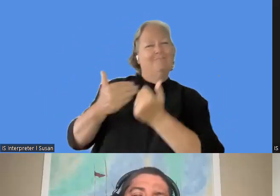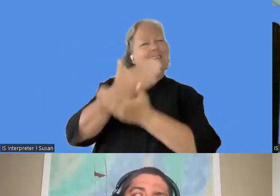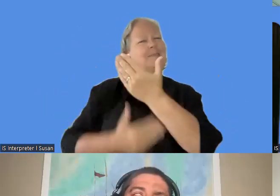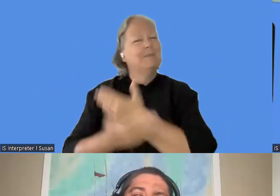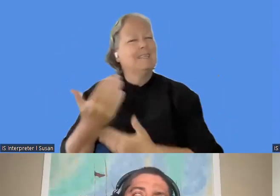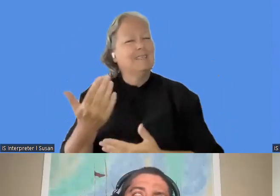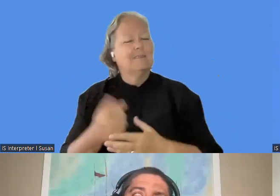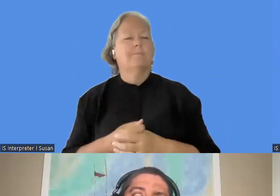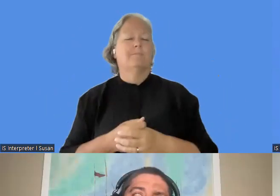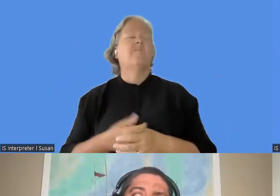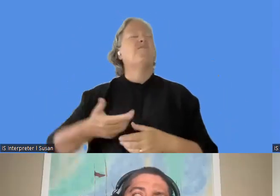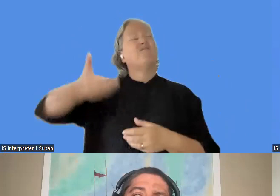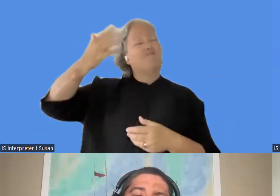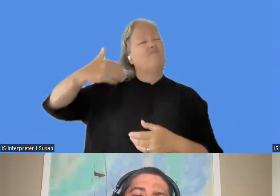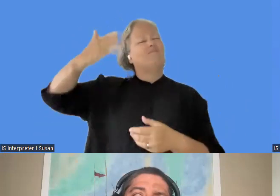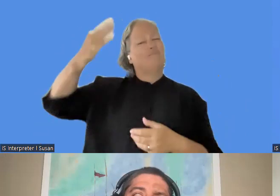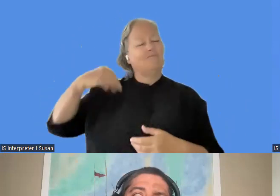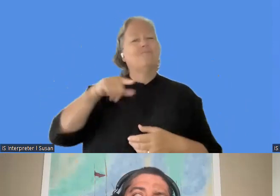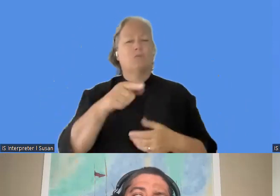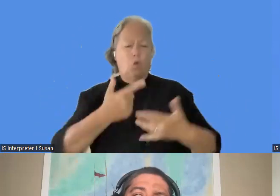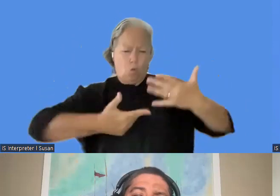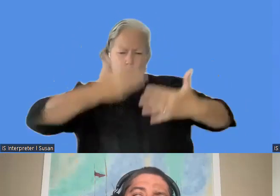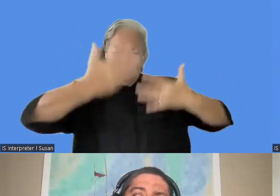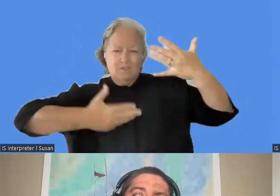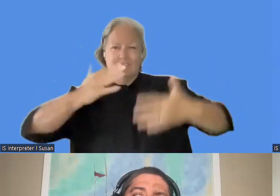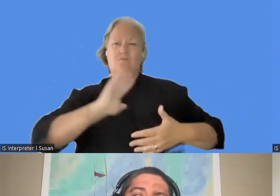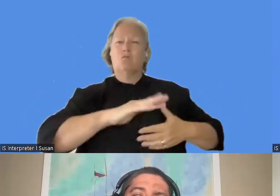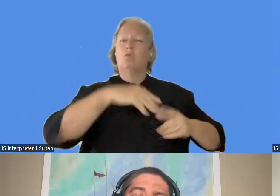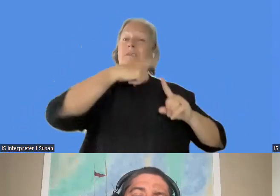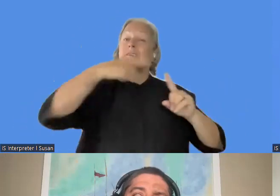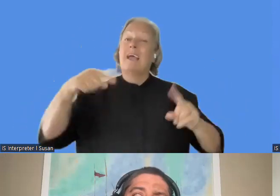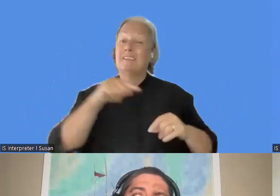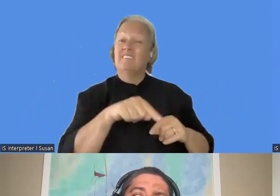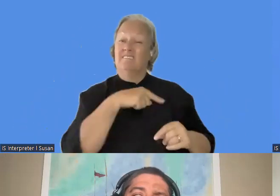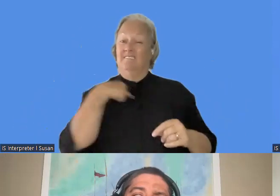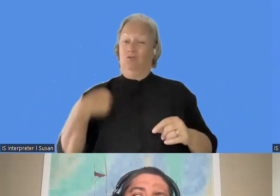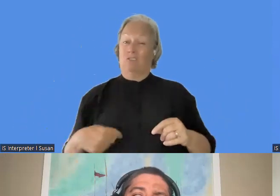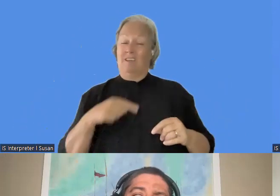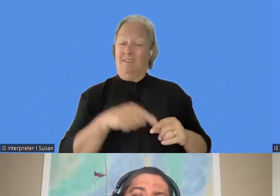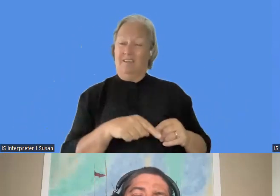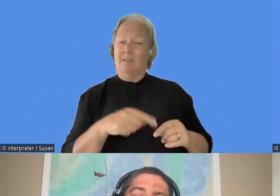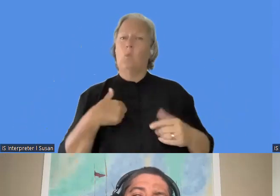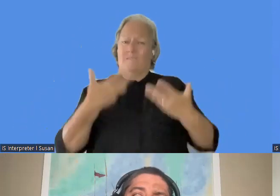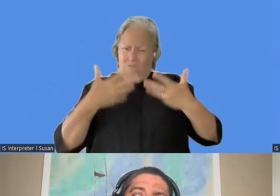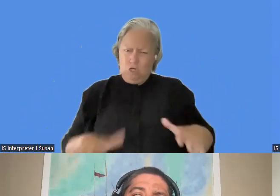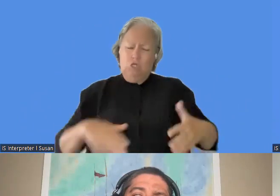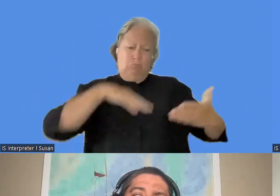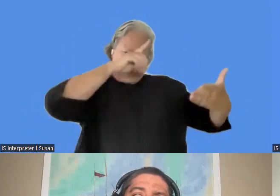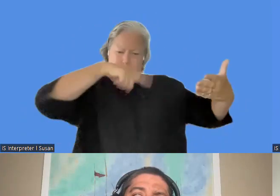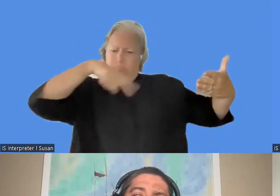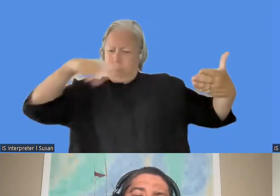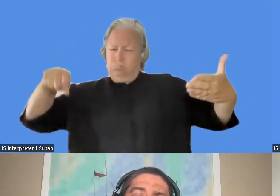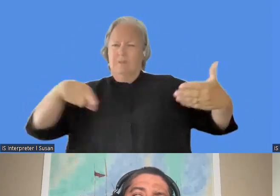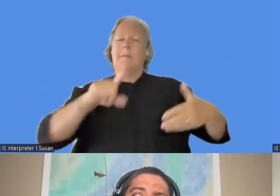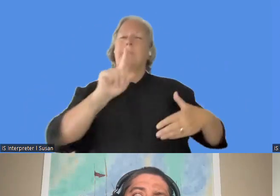the statistics in China were well developed, but we have to admit we